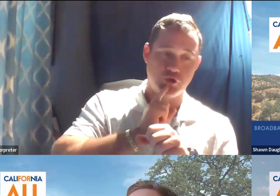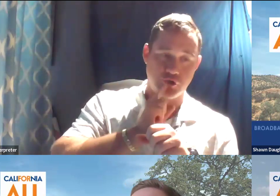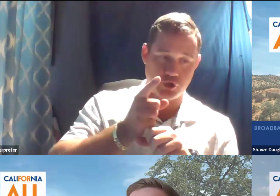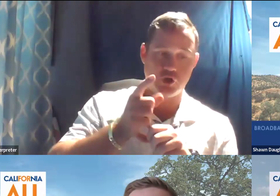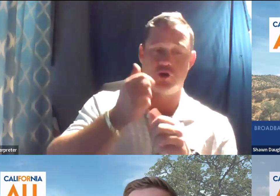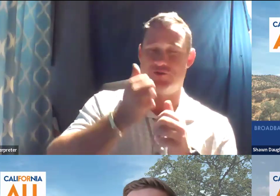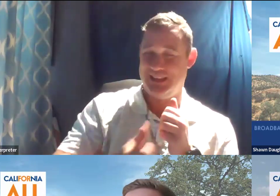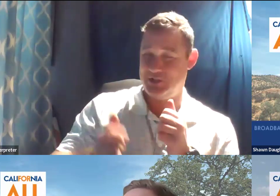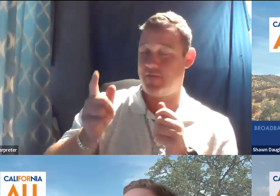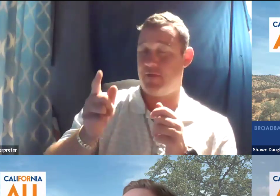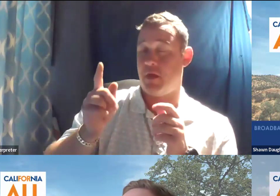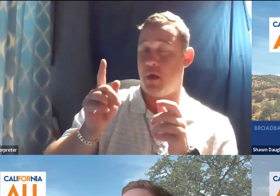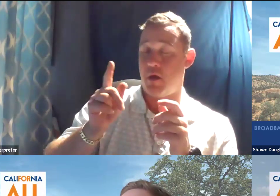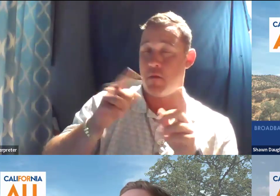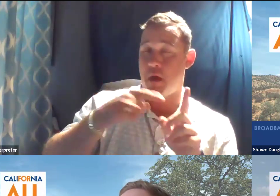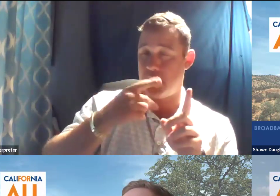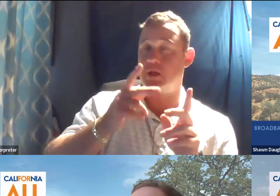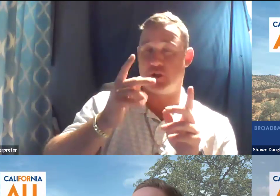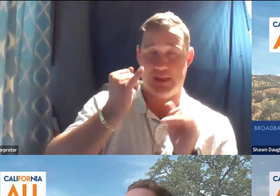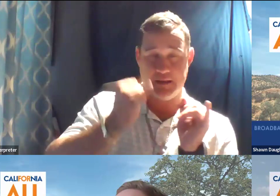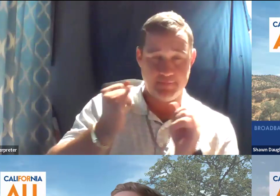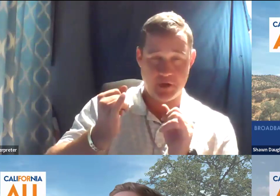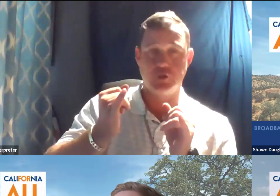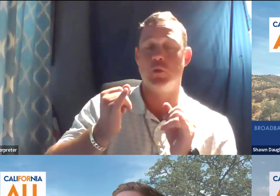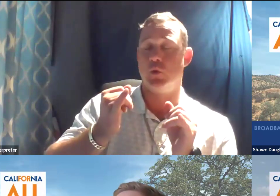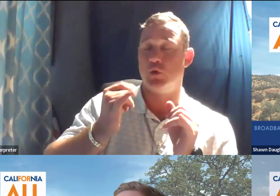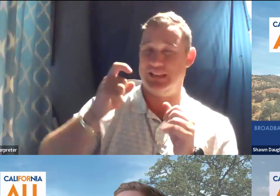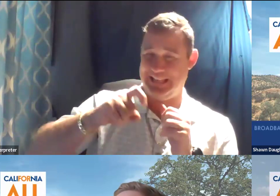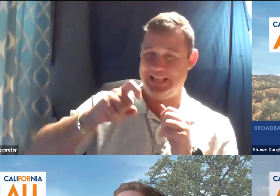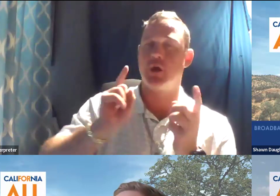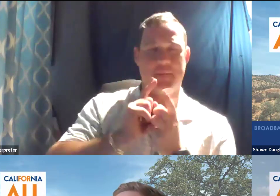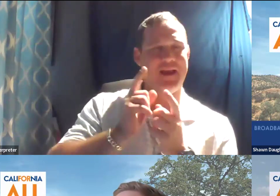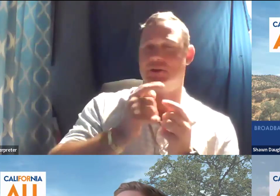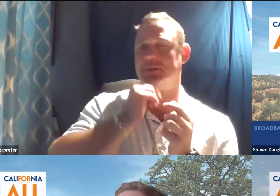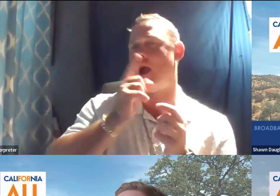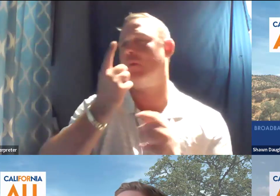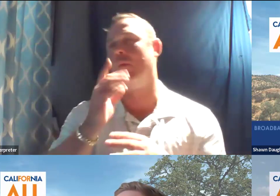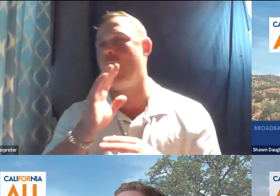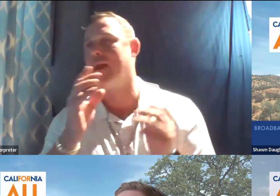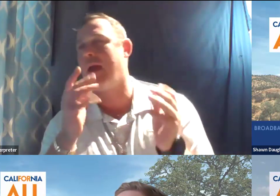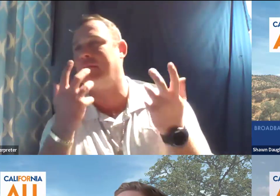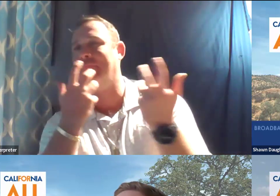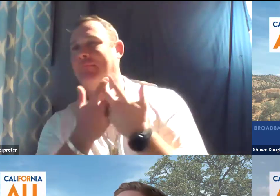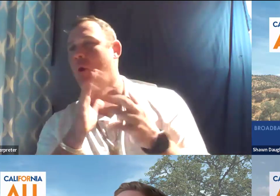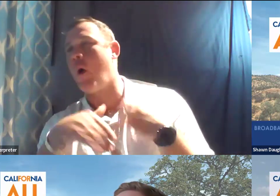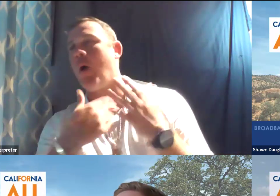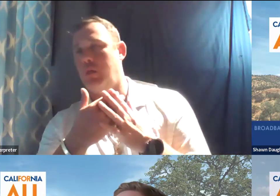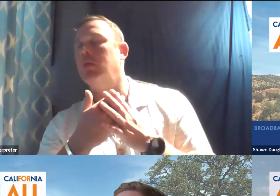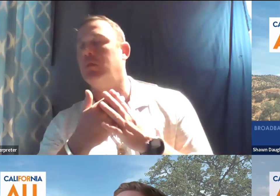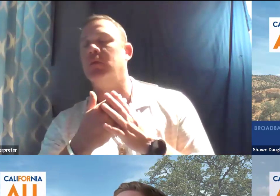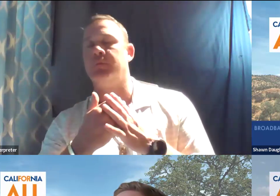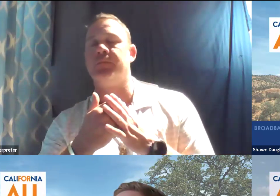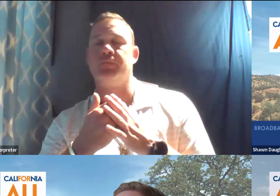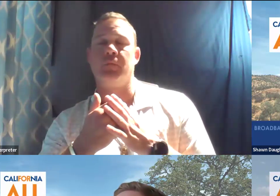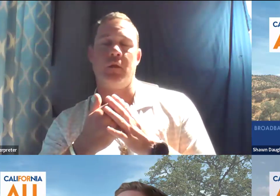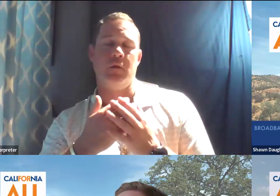covered populations is enormous. Like there's not one device that fits all. And so, you